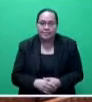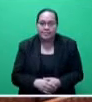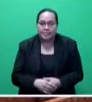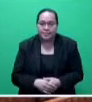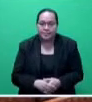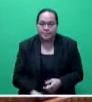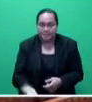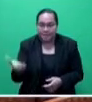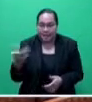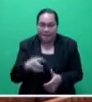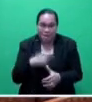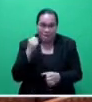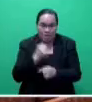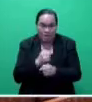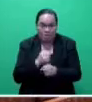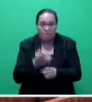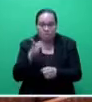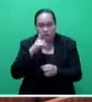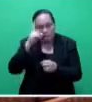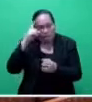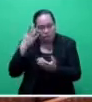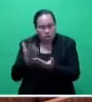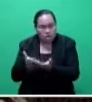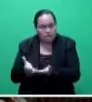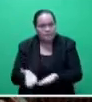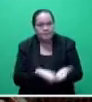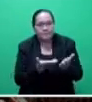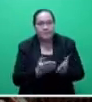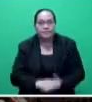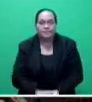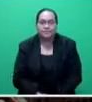the Honorable Attorney General to move his motion. You have the floor, sir.